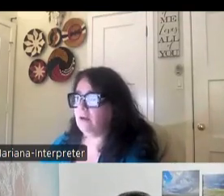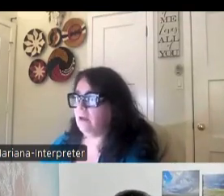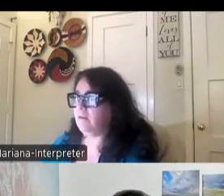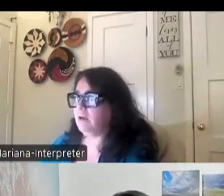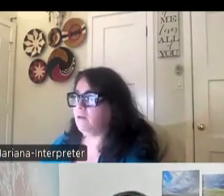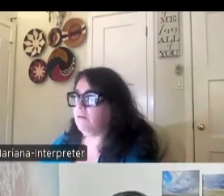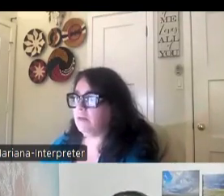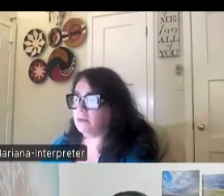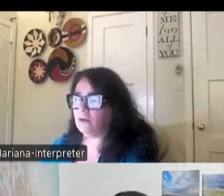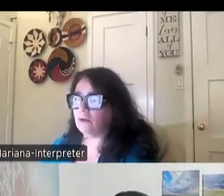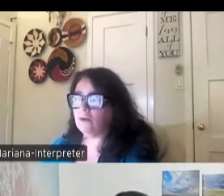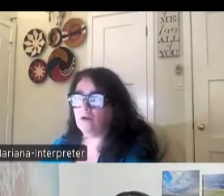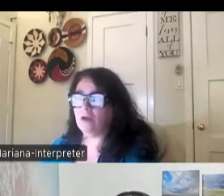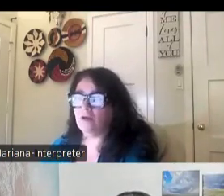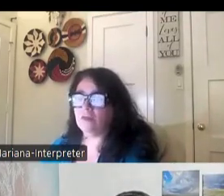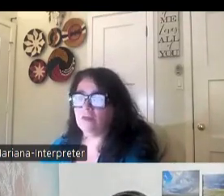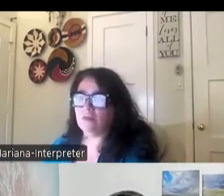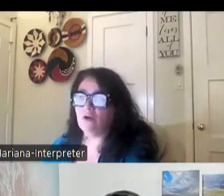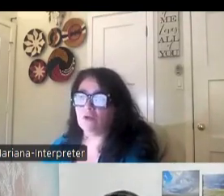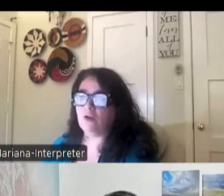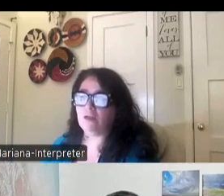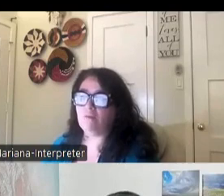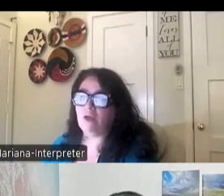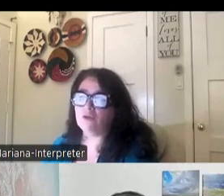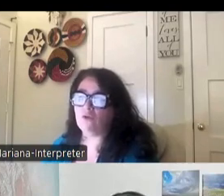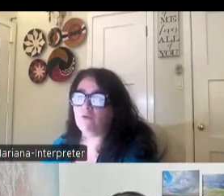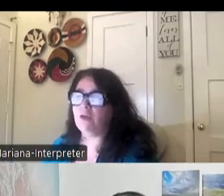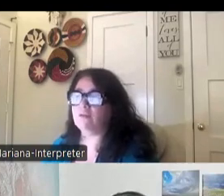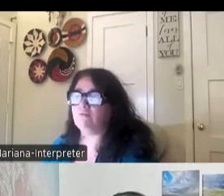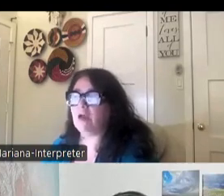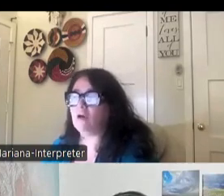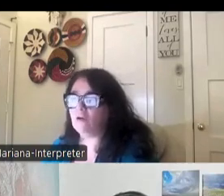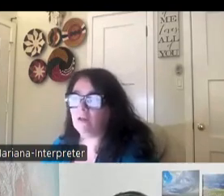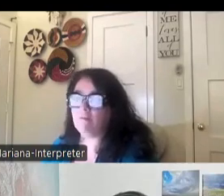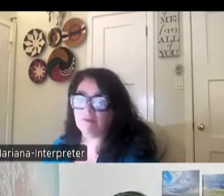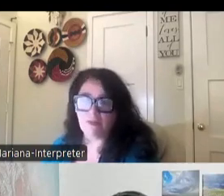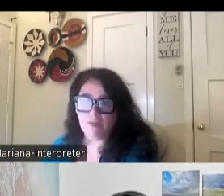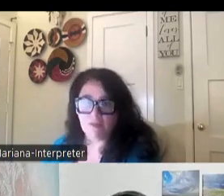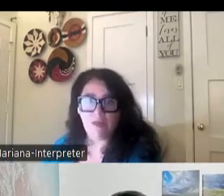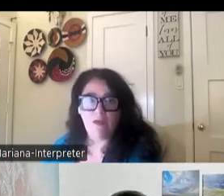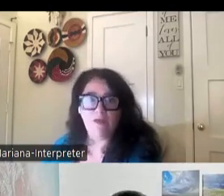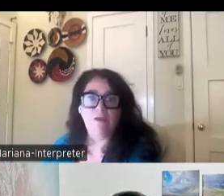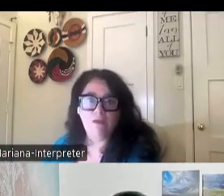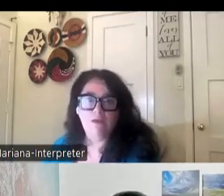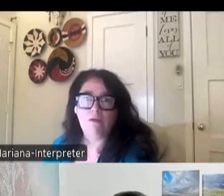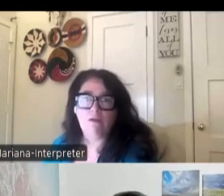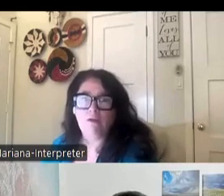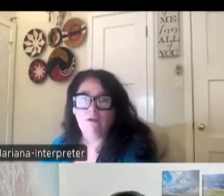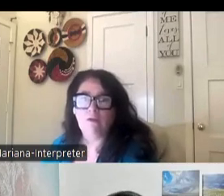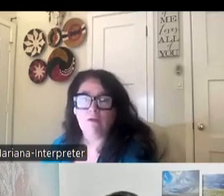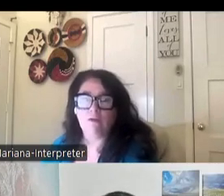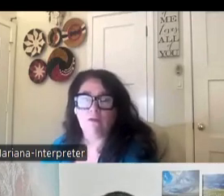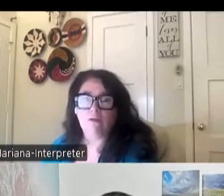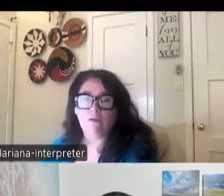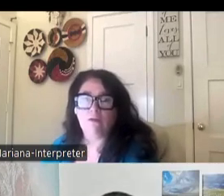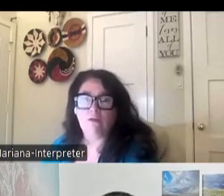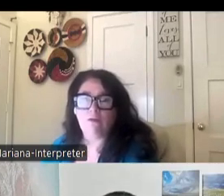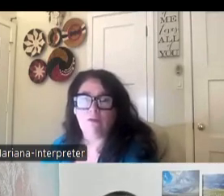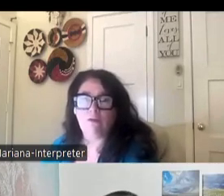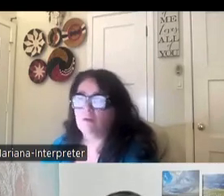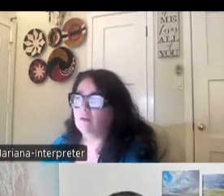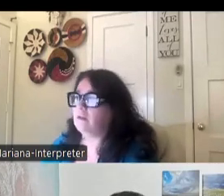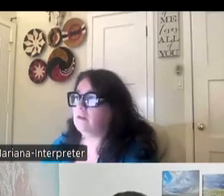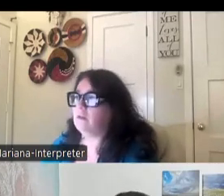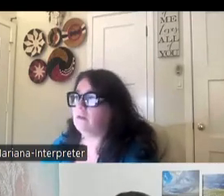call seasonal whiplash. So we already have a rather strong seasonality of precipitation in California.